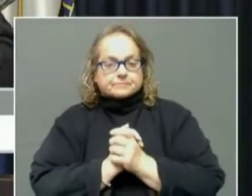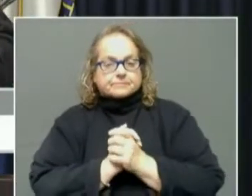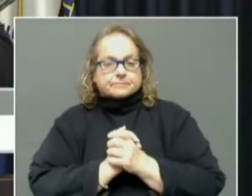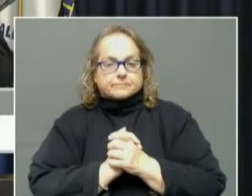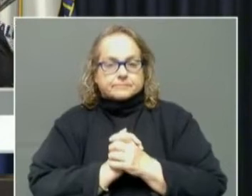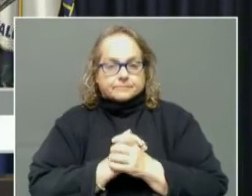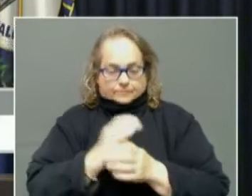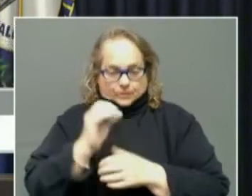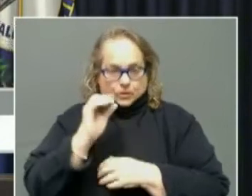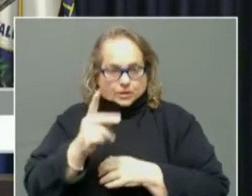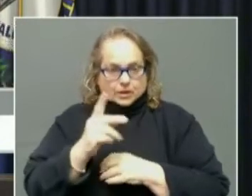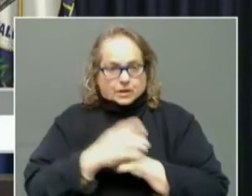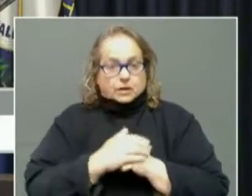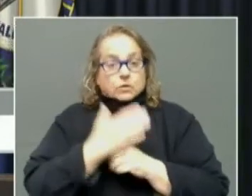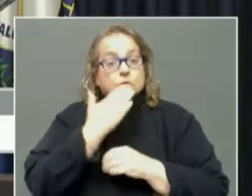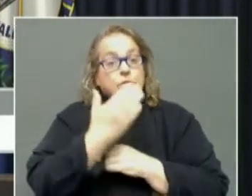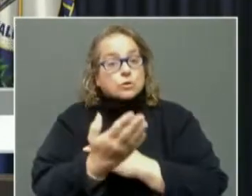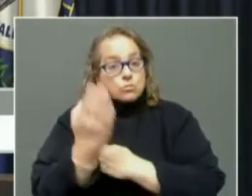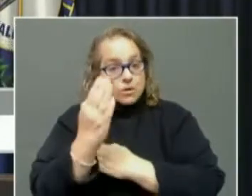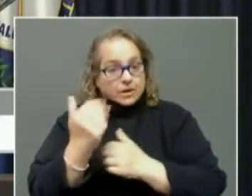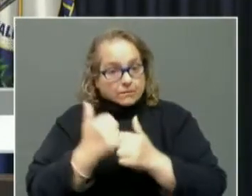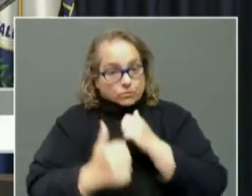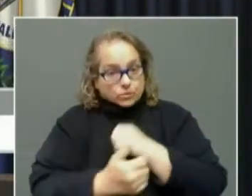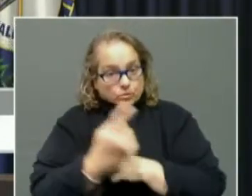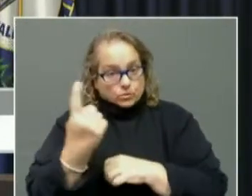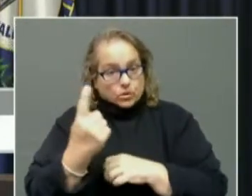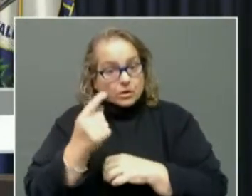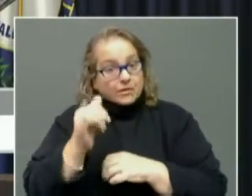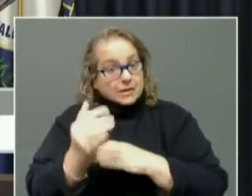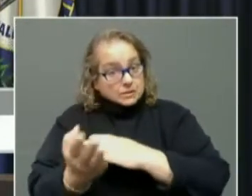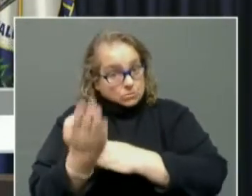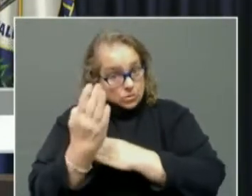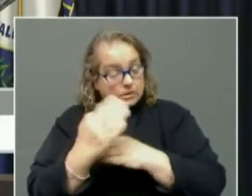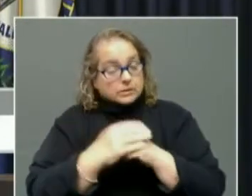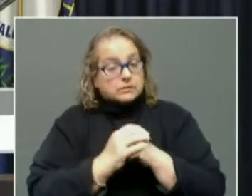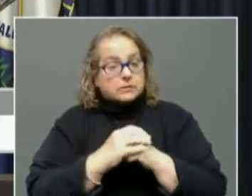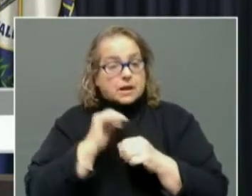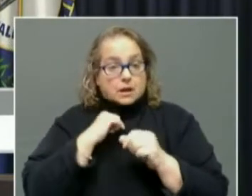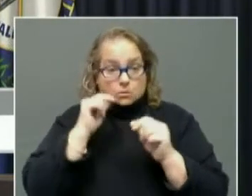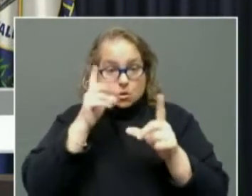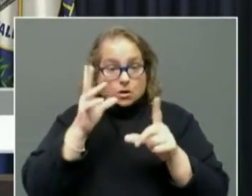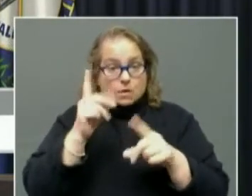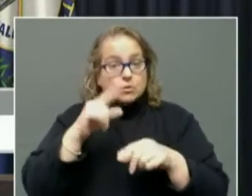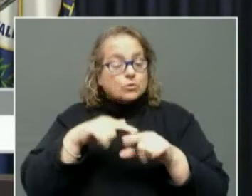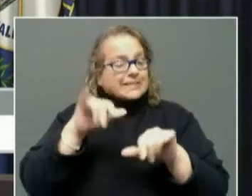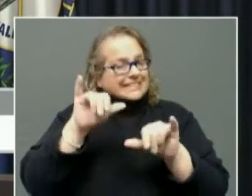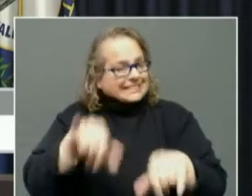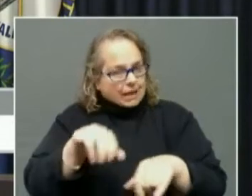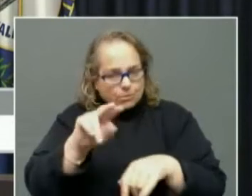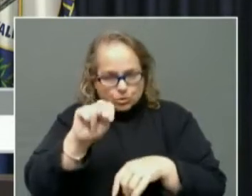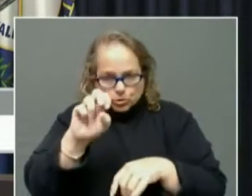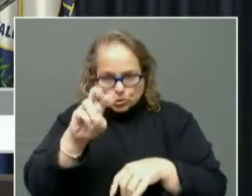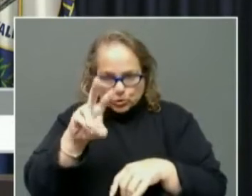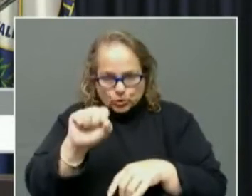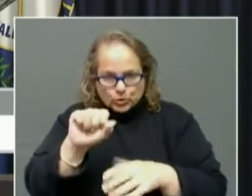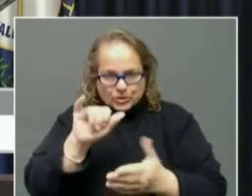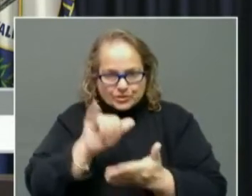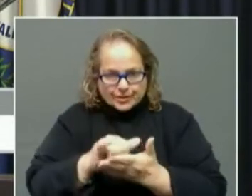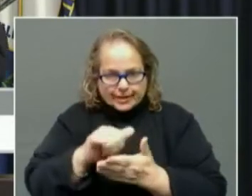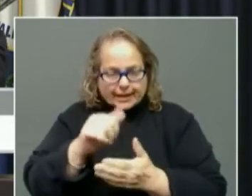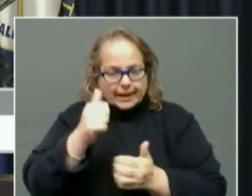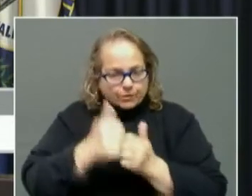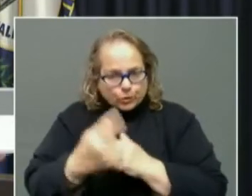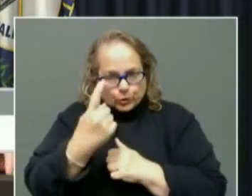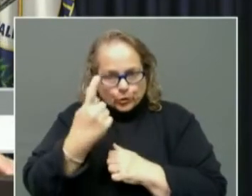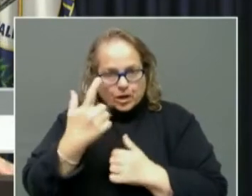All right. Good morning, everyone. This morning, I woke up to the same news as everybody watching